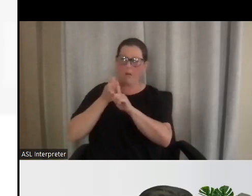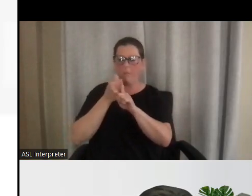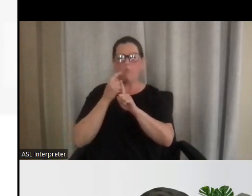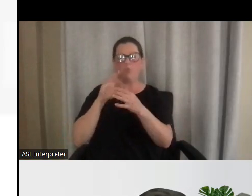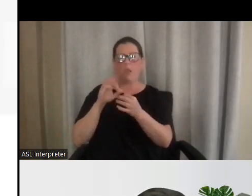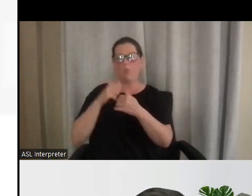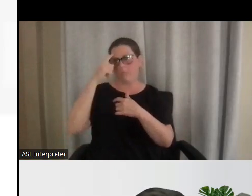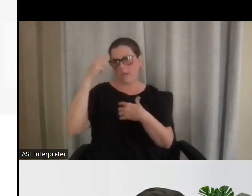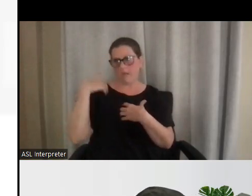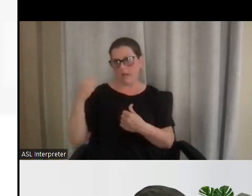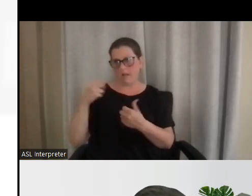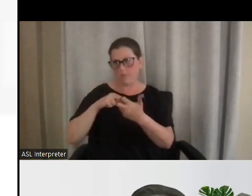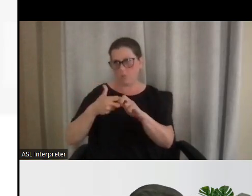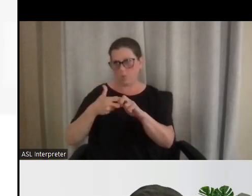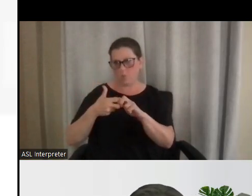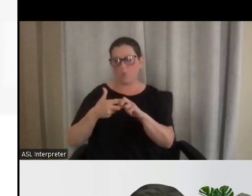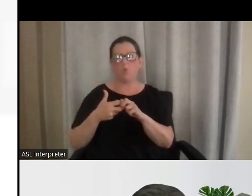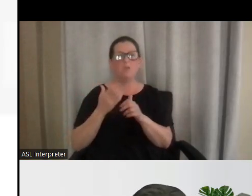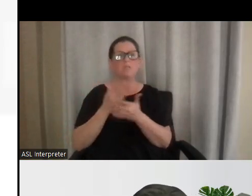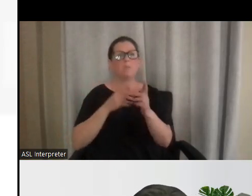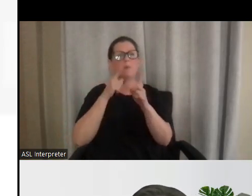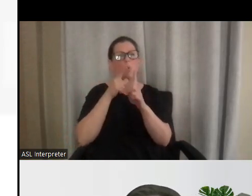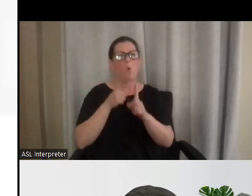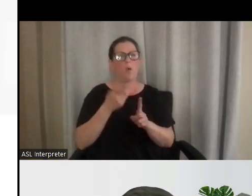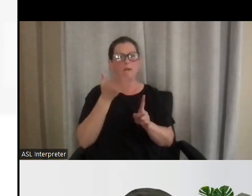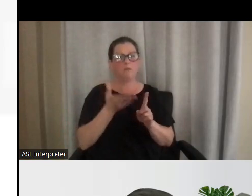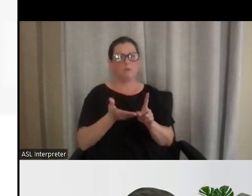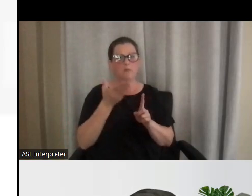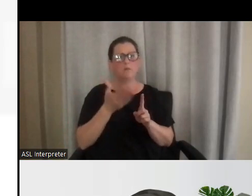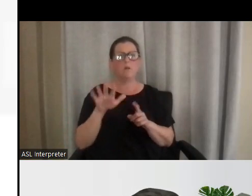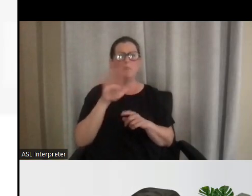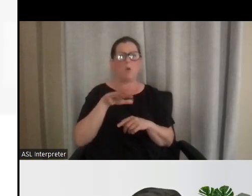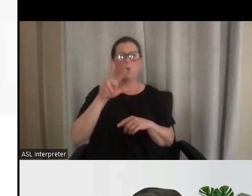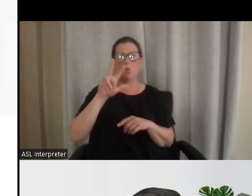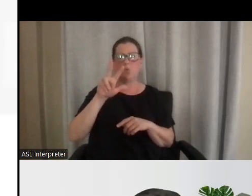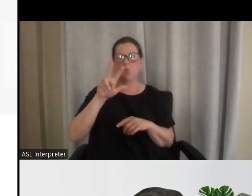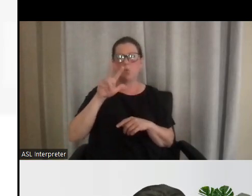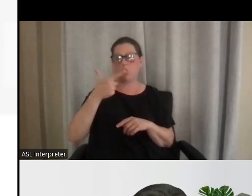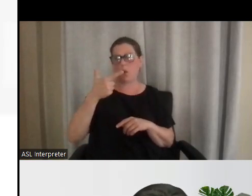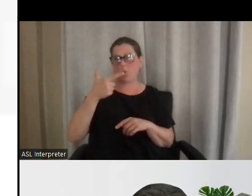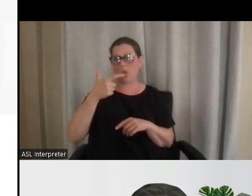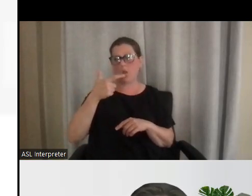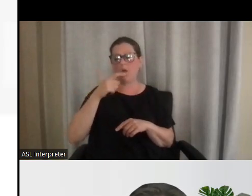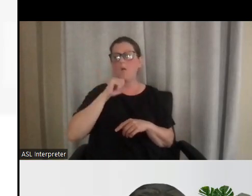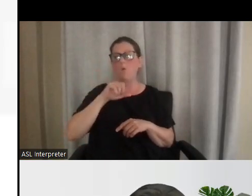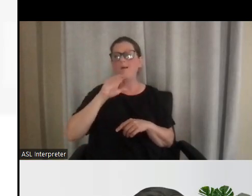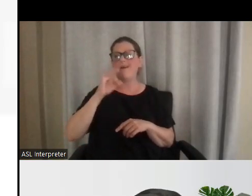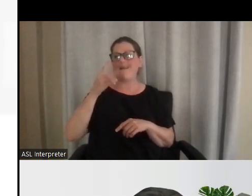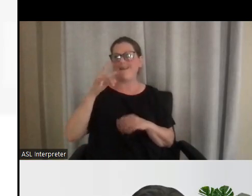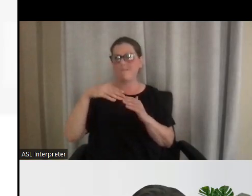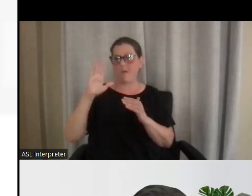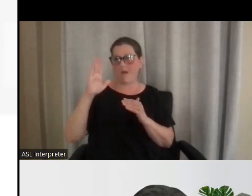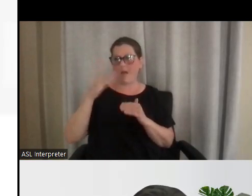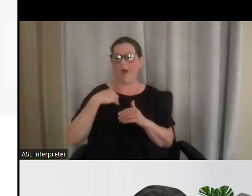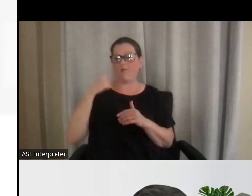So if you look at some of these first bullet points on this slide, around 21% of people ages 18 or older have a